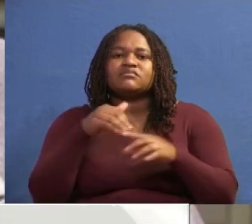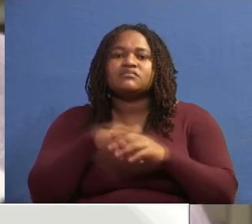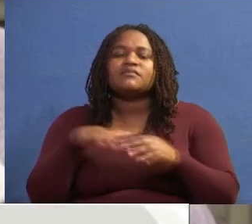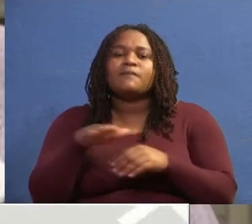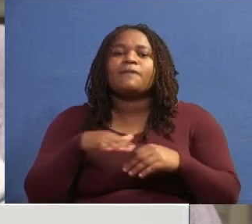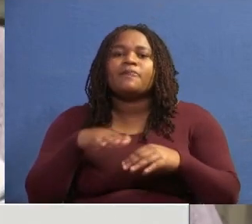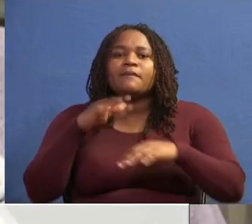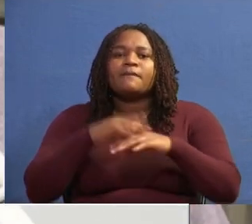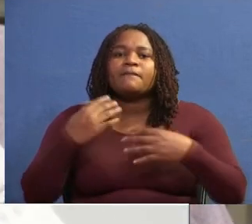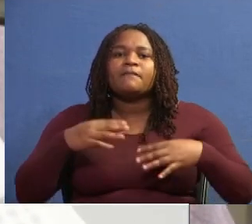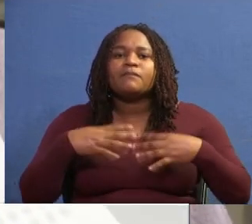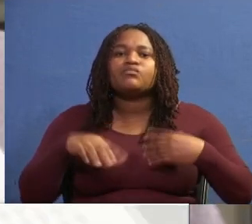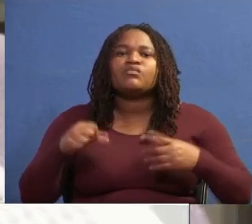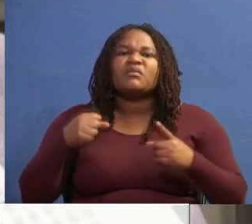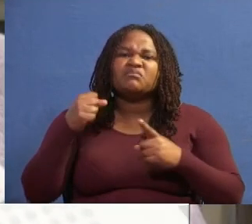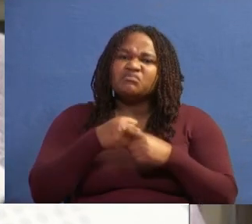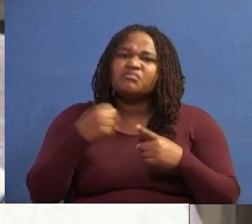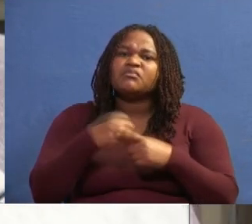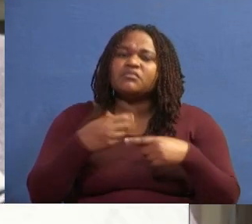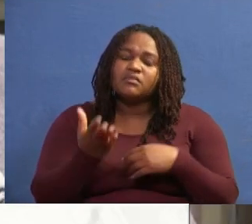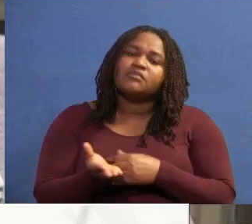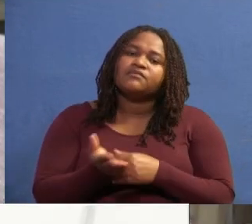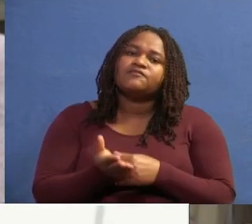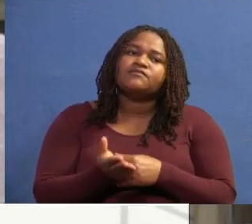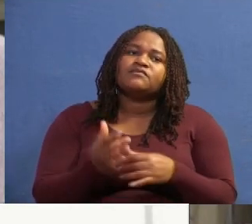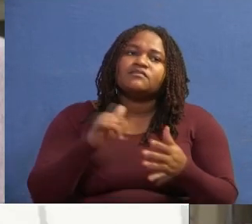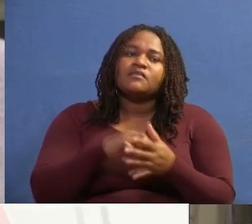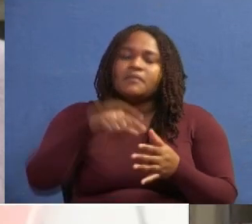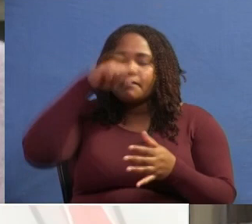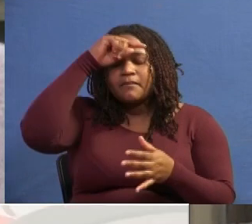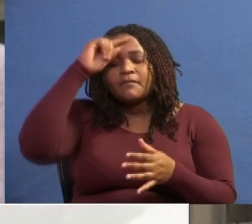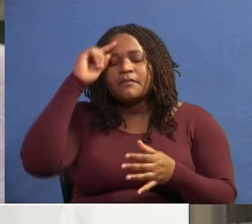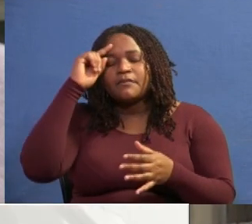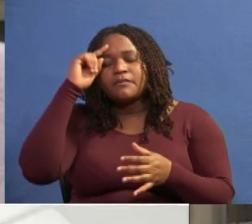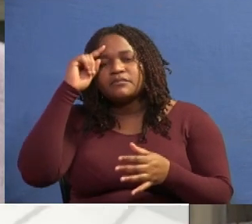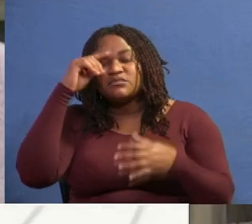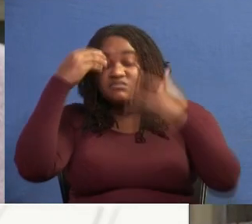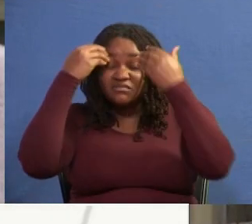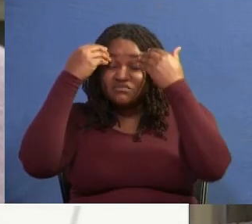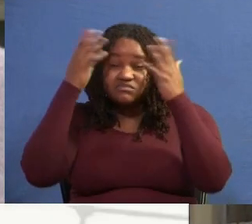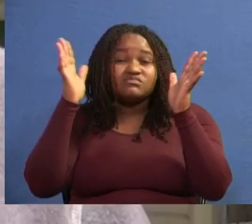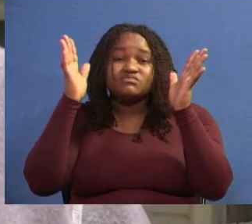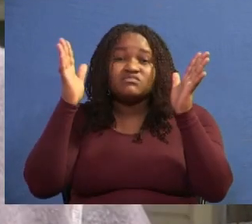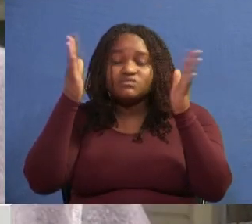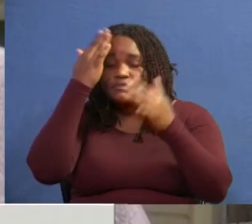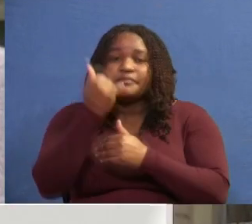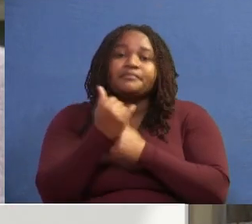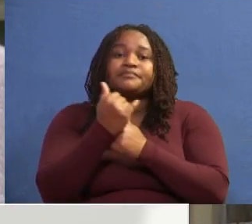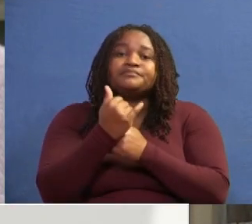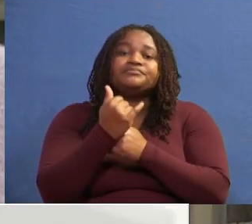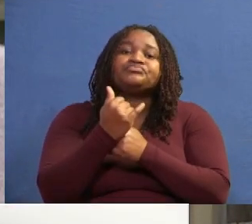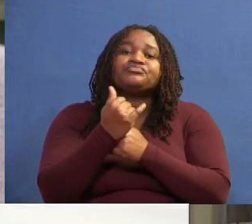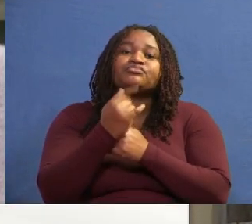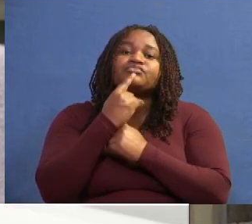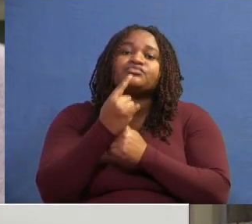Wanarete watu wanakuja kutupiga hapa. Hiyo sababu ya kutupiga inatushinda ni sababu gani?